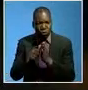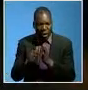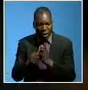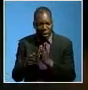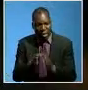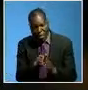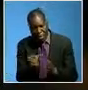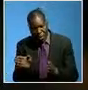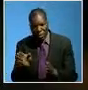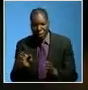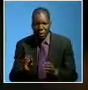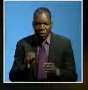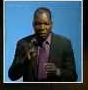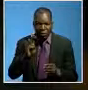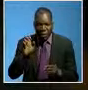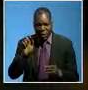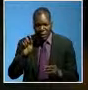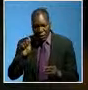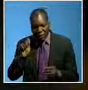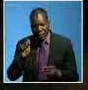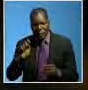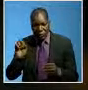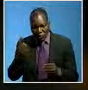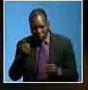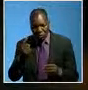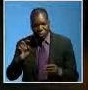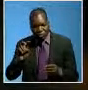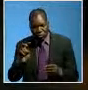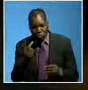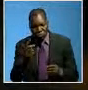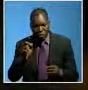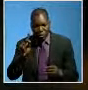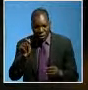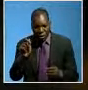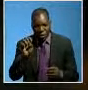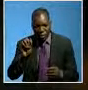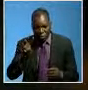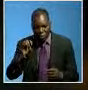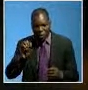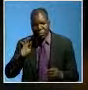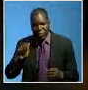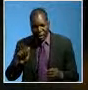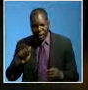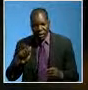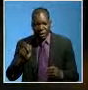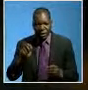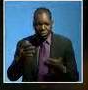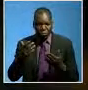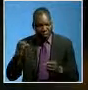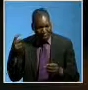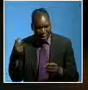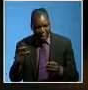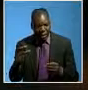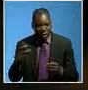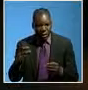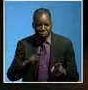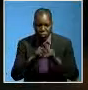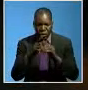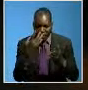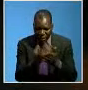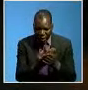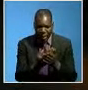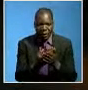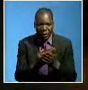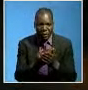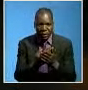include Best Mwaiche and Isaac Kamwimba, have been charged and arrested by a joint